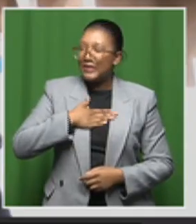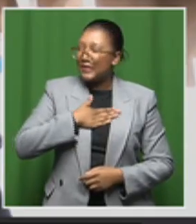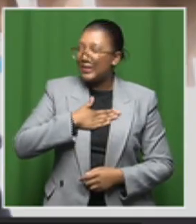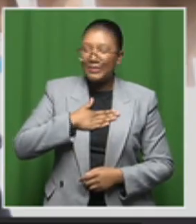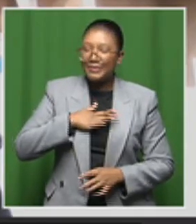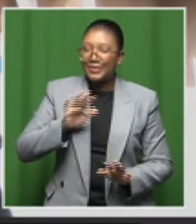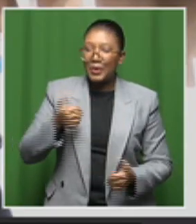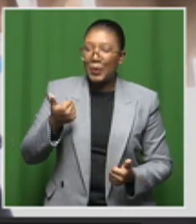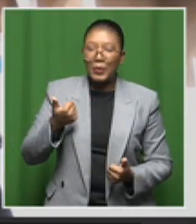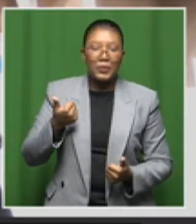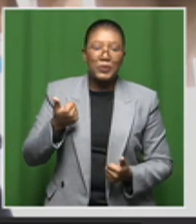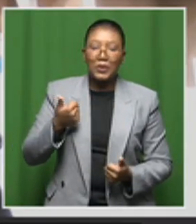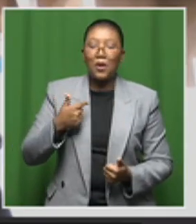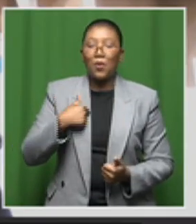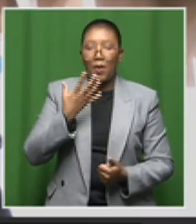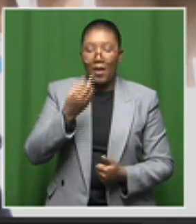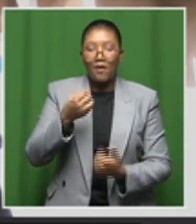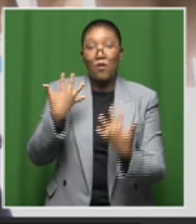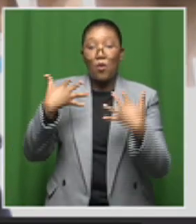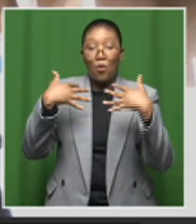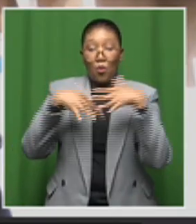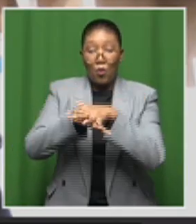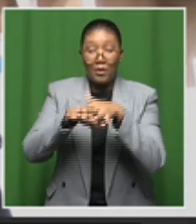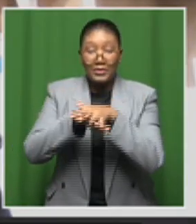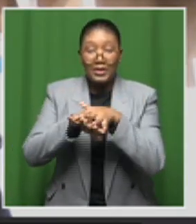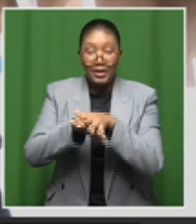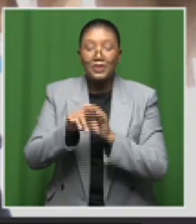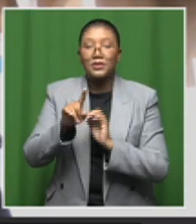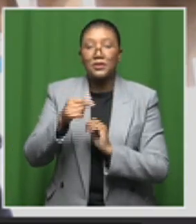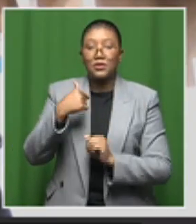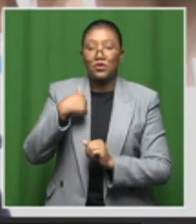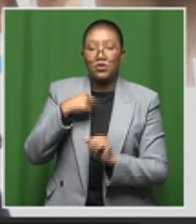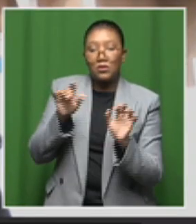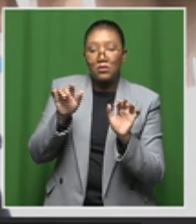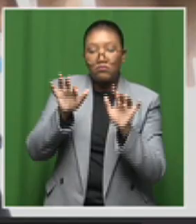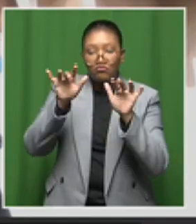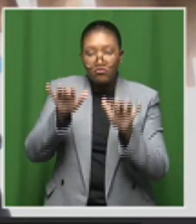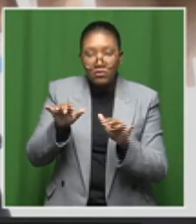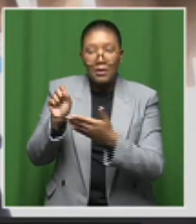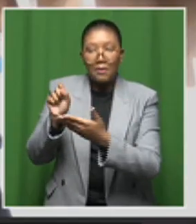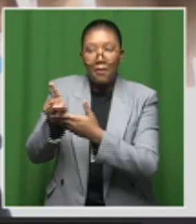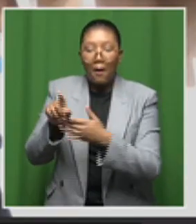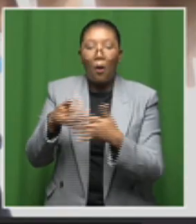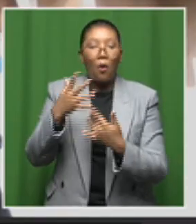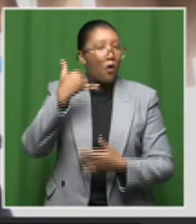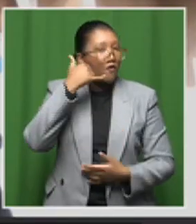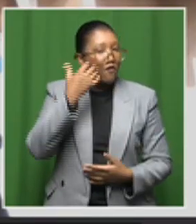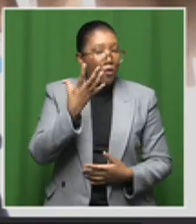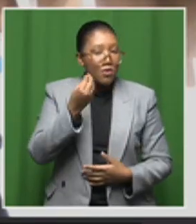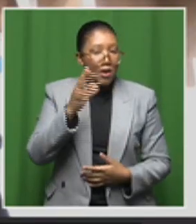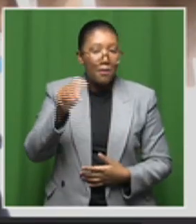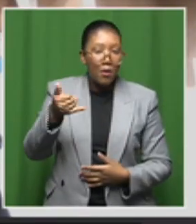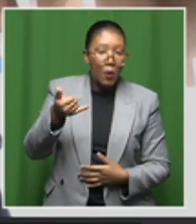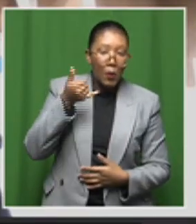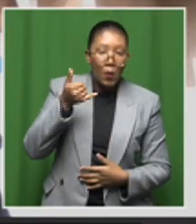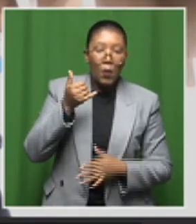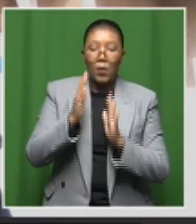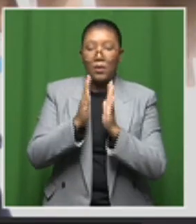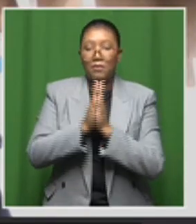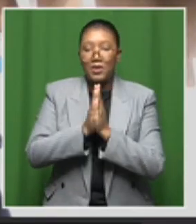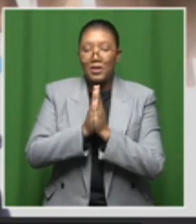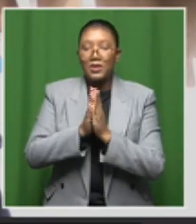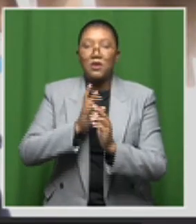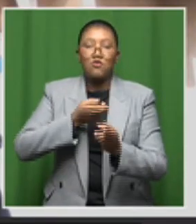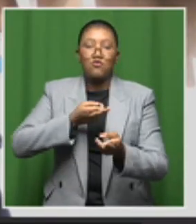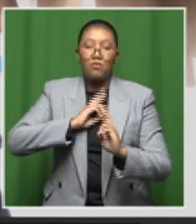whistleblowing platform on our website. There's even a number that you can call. Please do call us on that number. Do report it to us or even